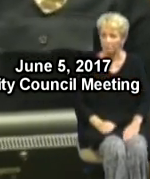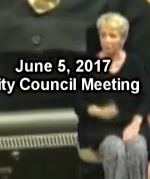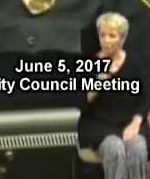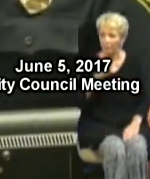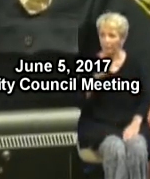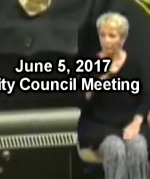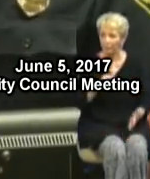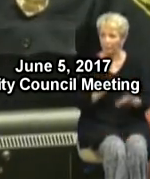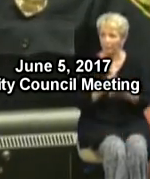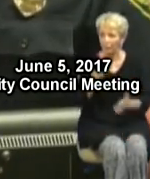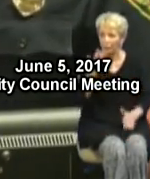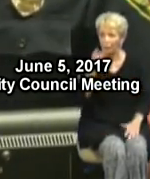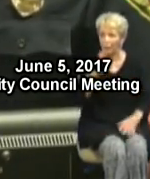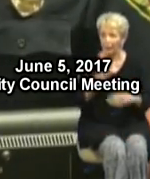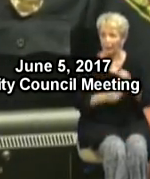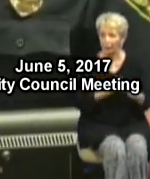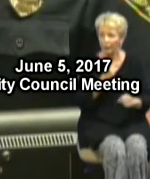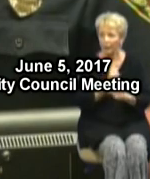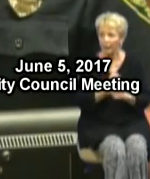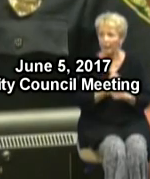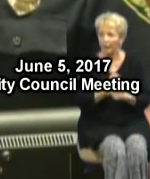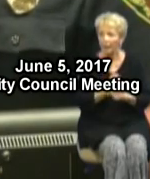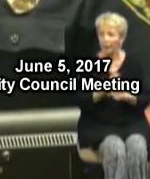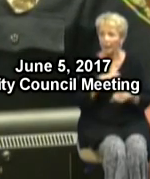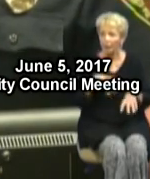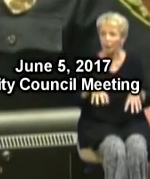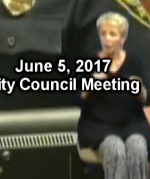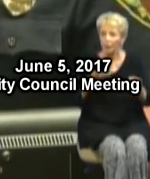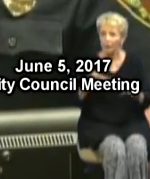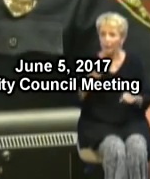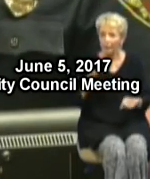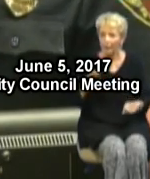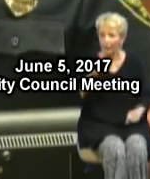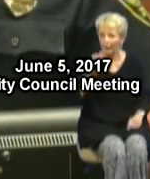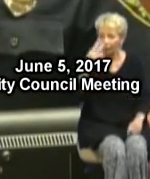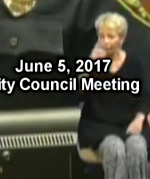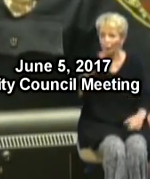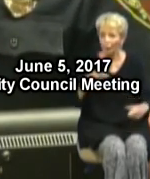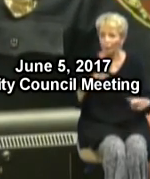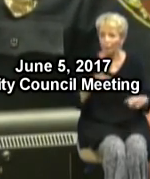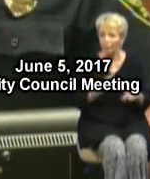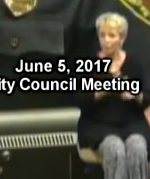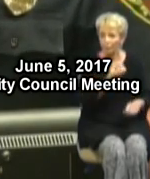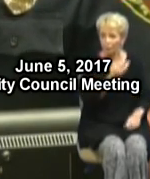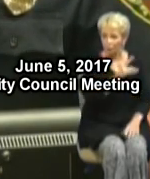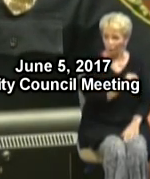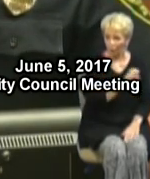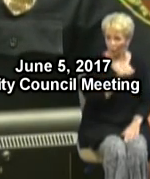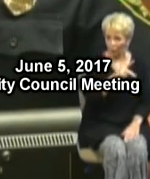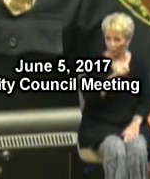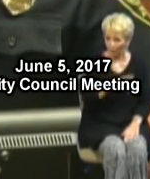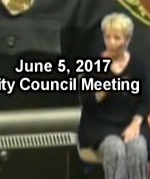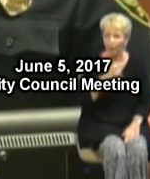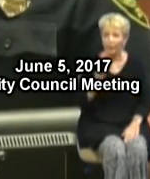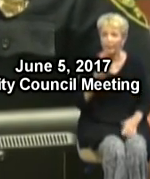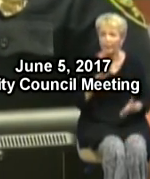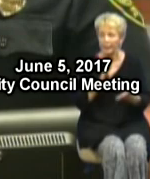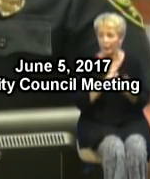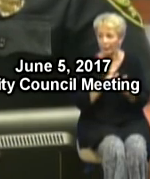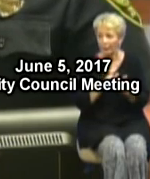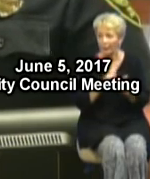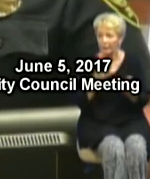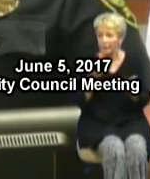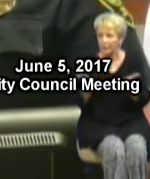for 3.5 years. I took over as his handler from my retired handler, Johnny Cooper. In his 6 years of